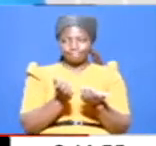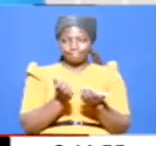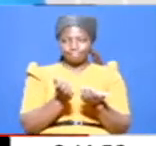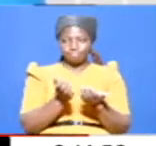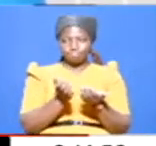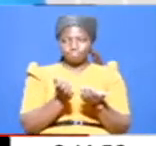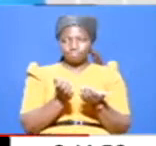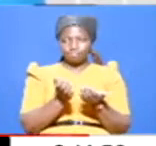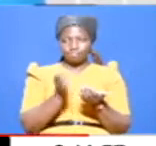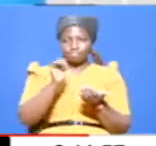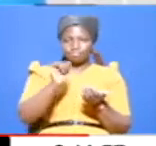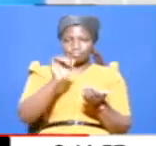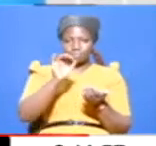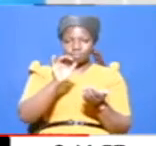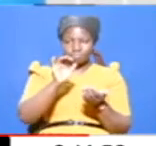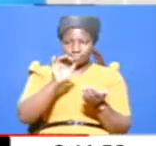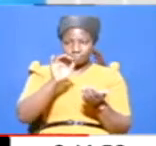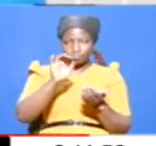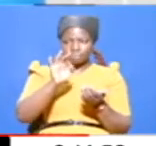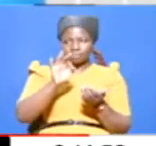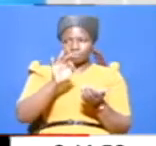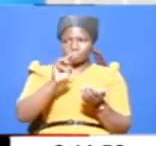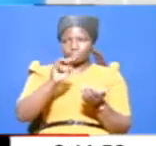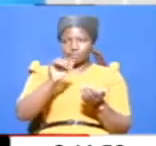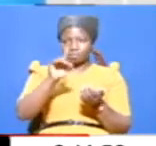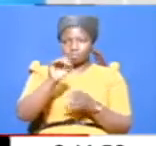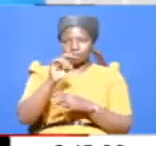Afmado, when we ventured here in